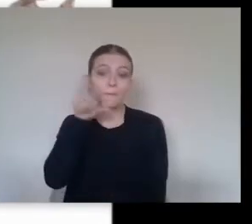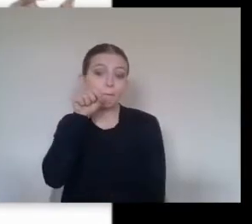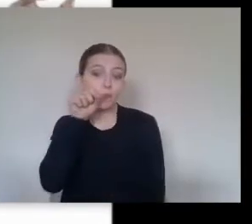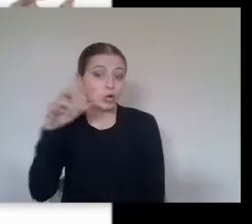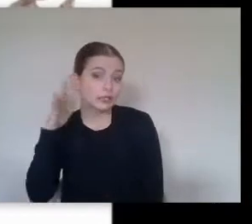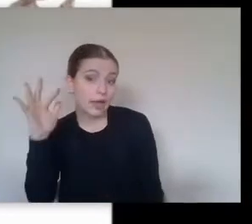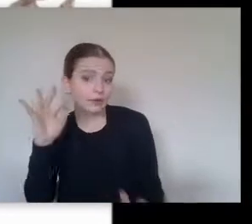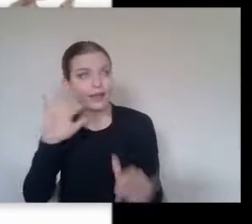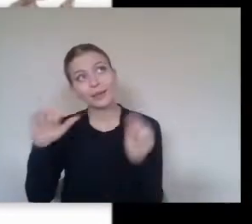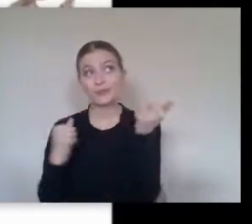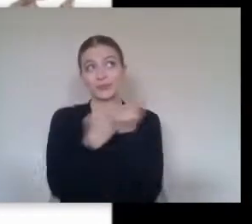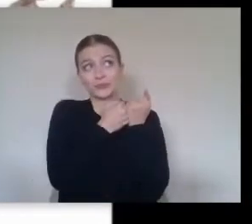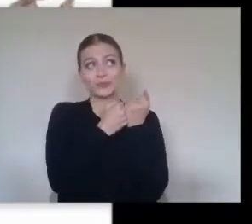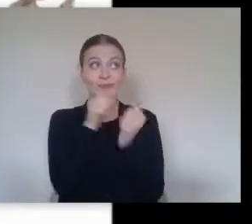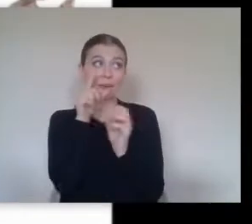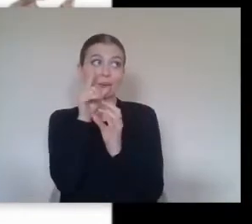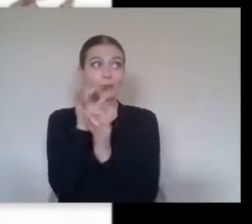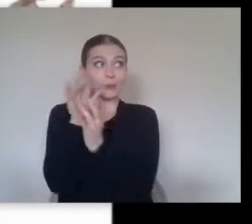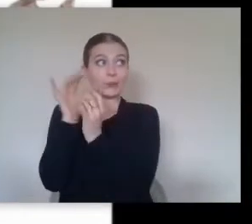are.